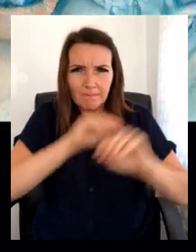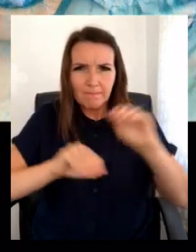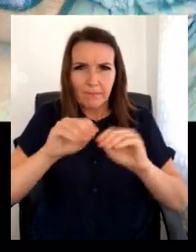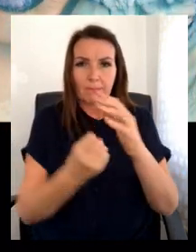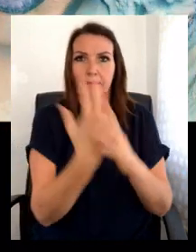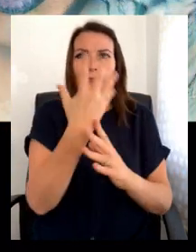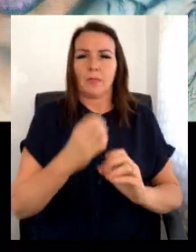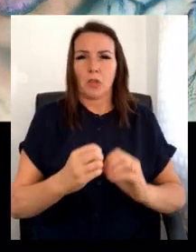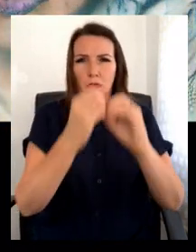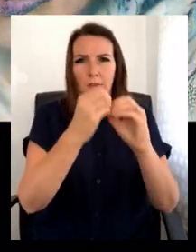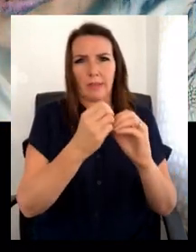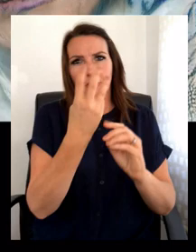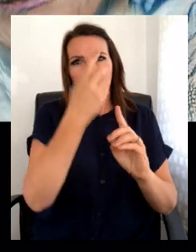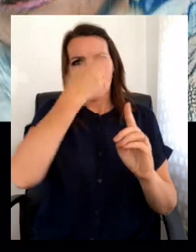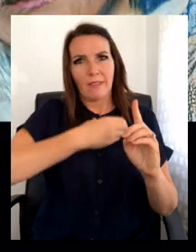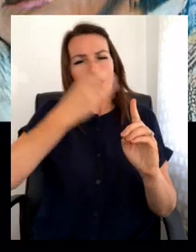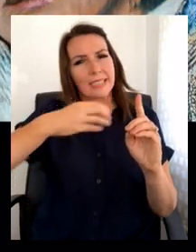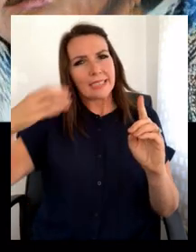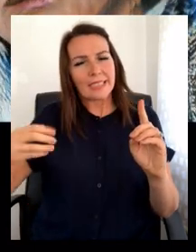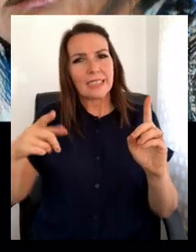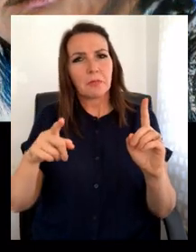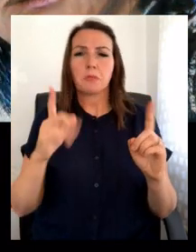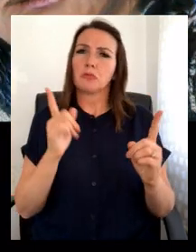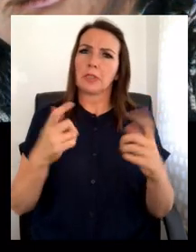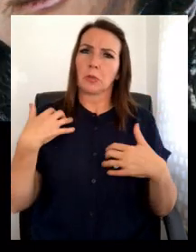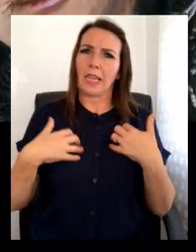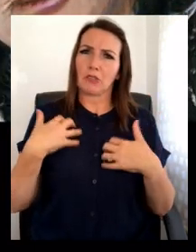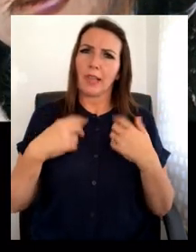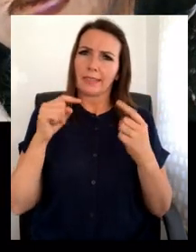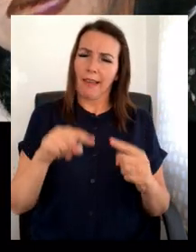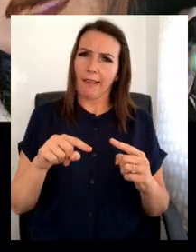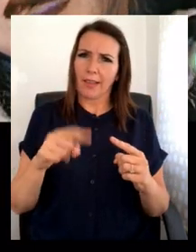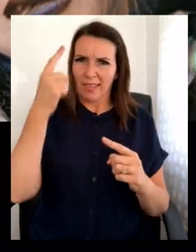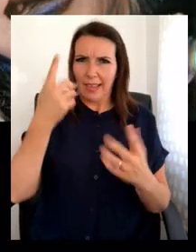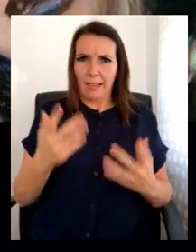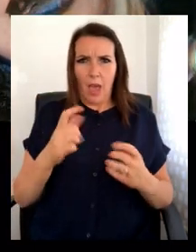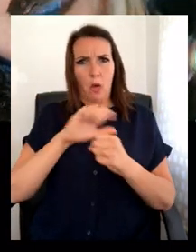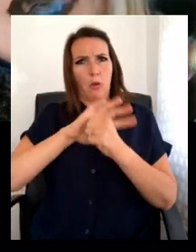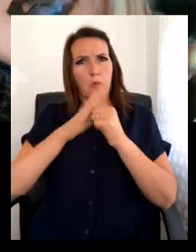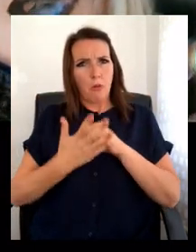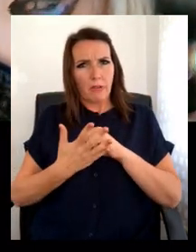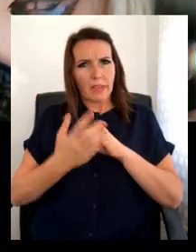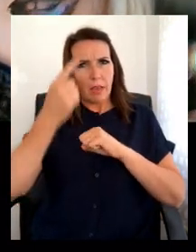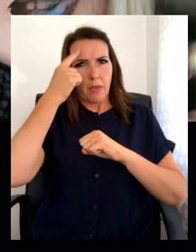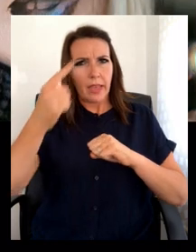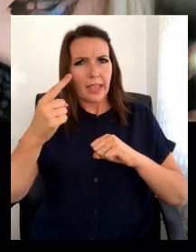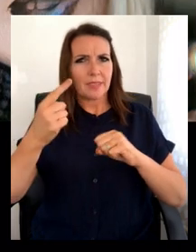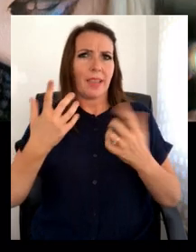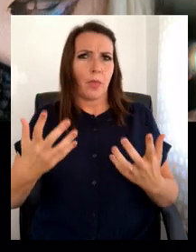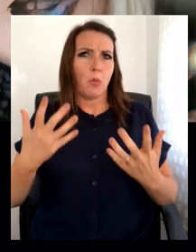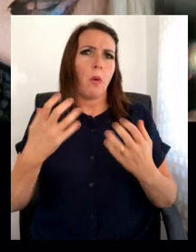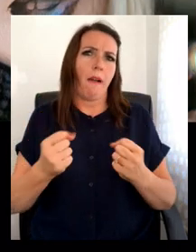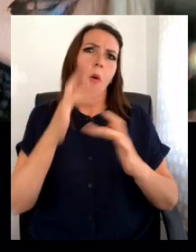I guess there's something interesting maybe in this time of Corona, thinking about these sort of layers of virtual platforms that we have.